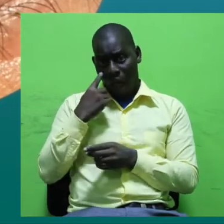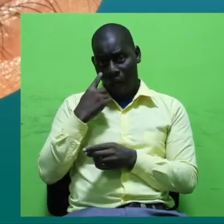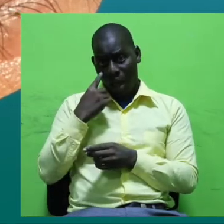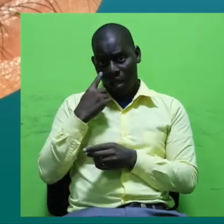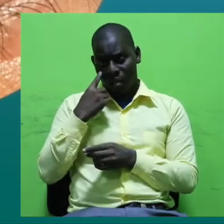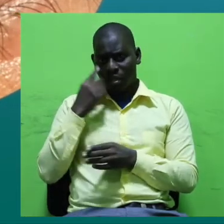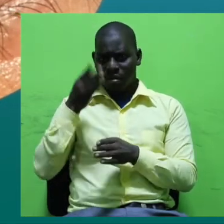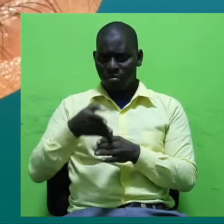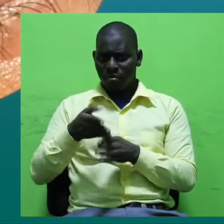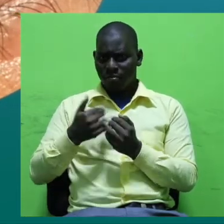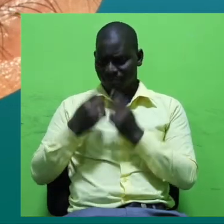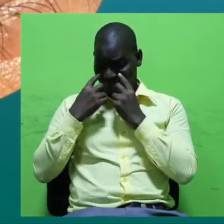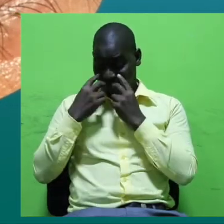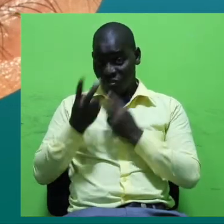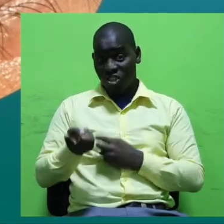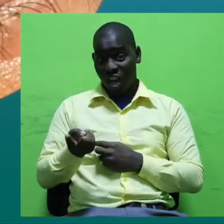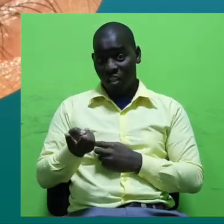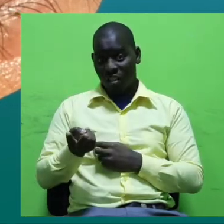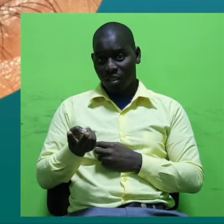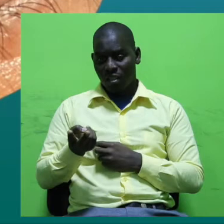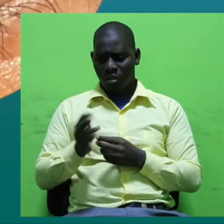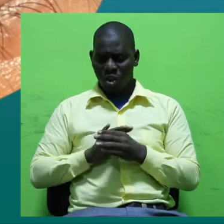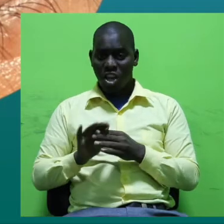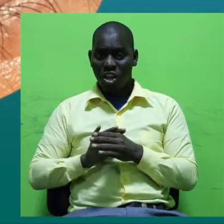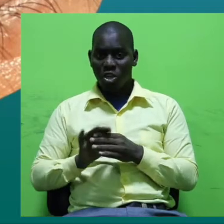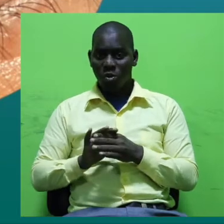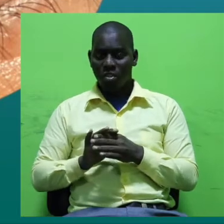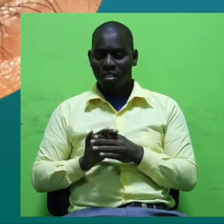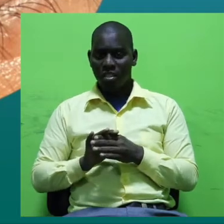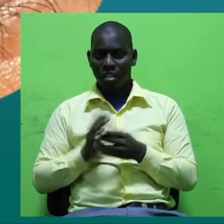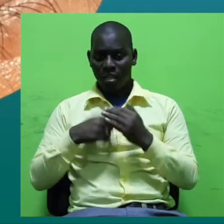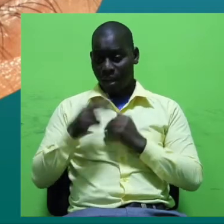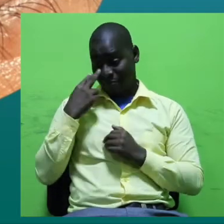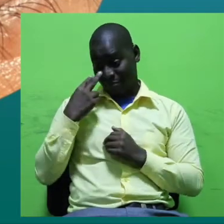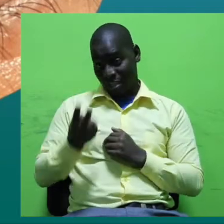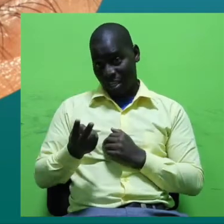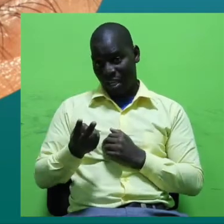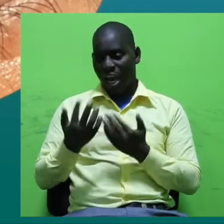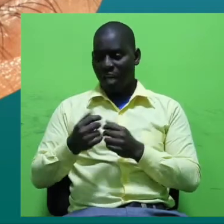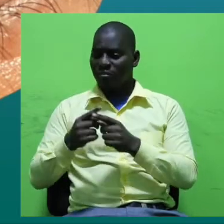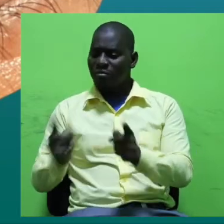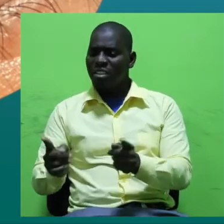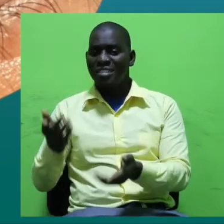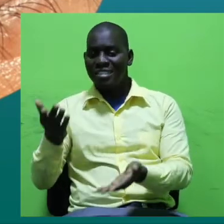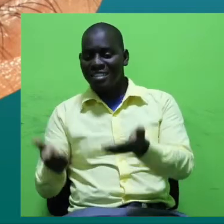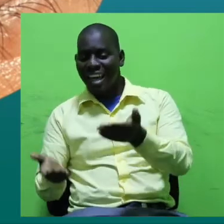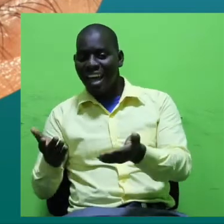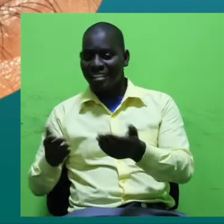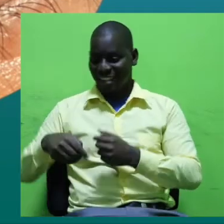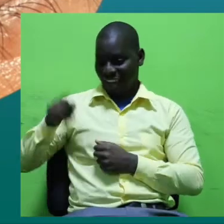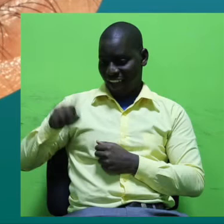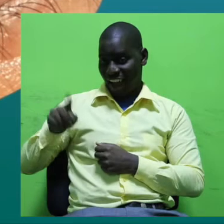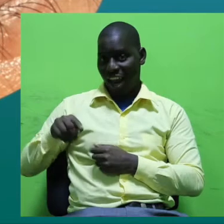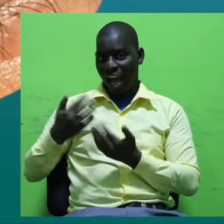vision. By using our eyes, we are able to see and differentiate size, colors, and shape of various